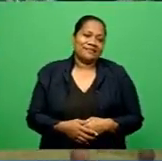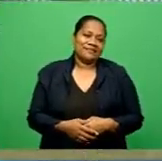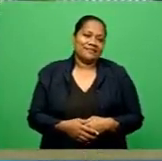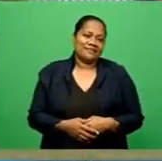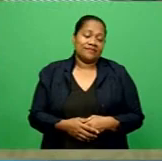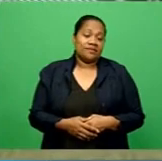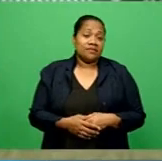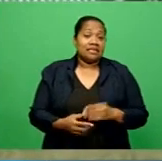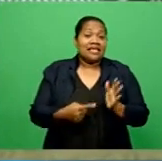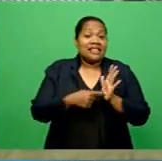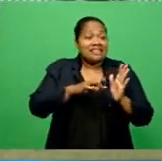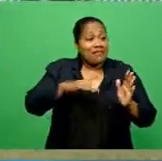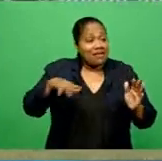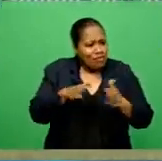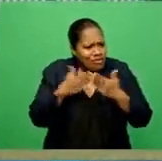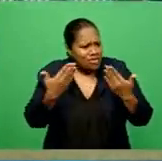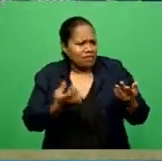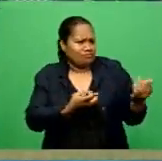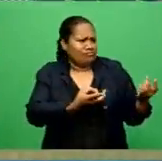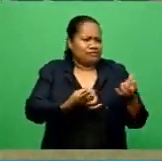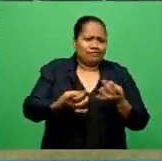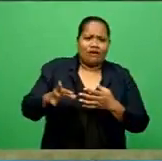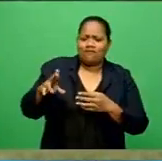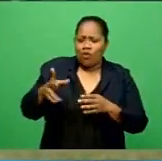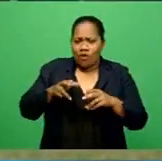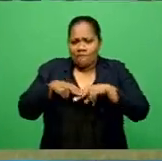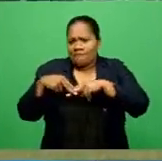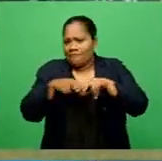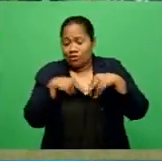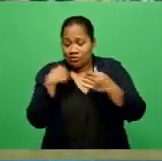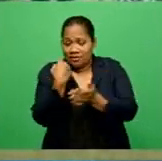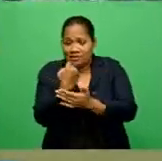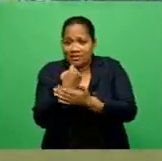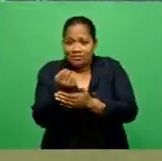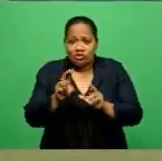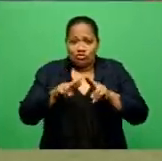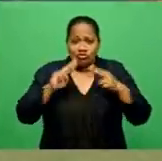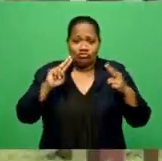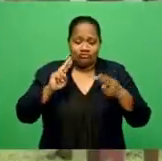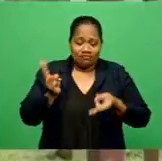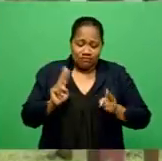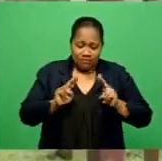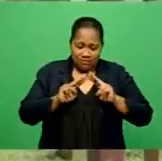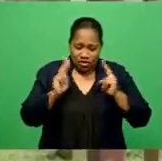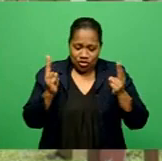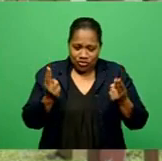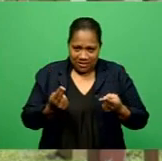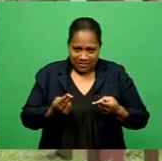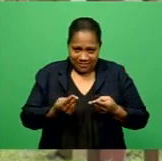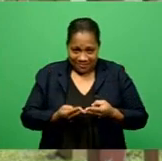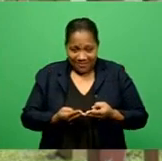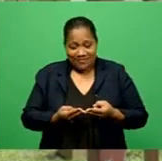Tambandamu is now preparing for the Fiji Rugby Union 7 series on a whole new level. We are